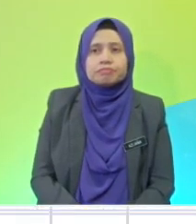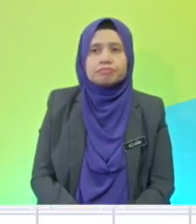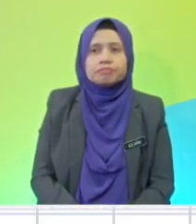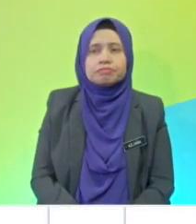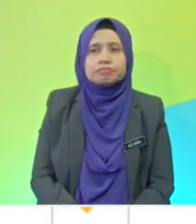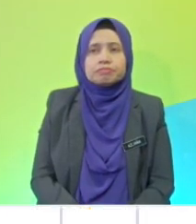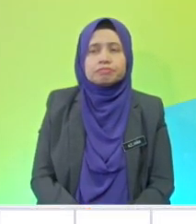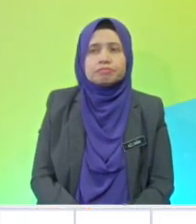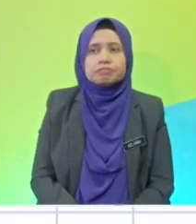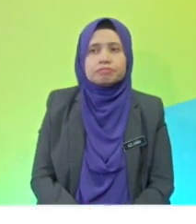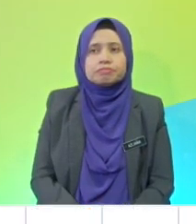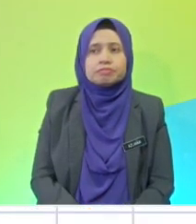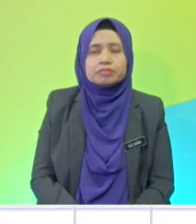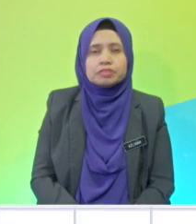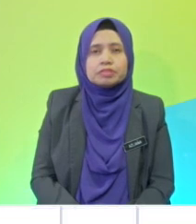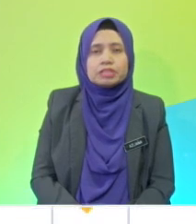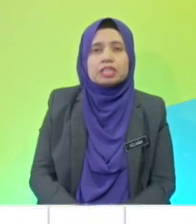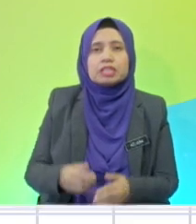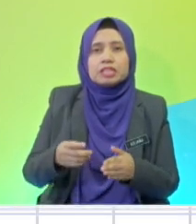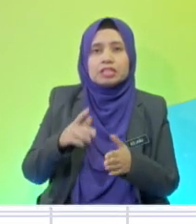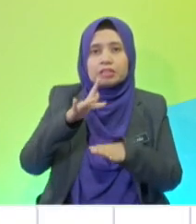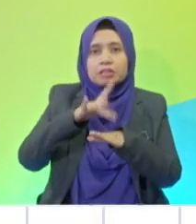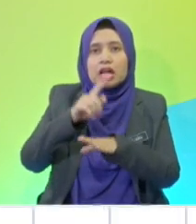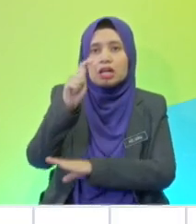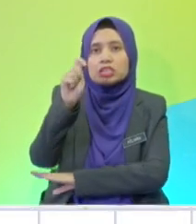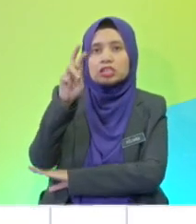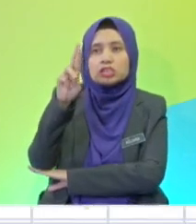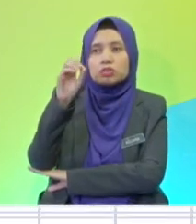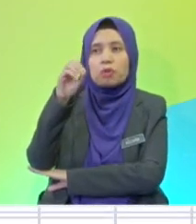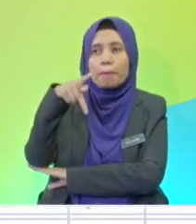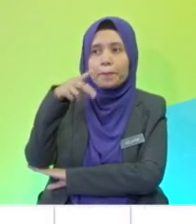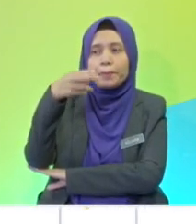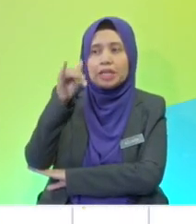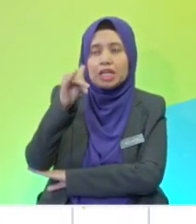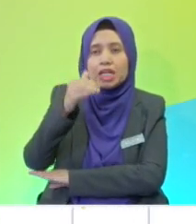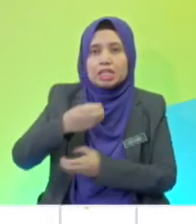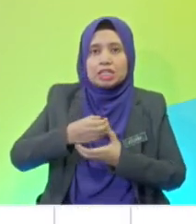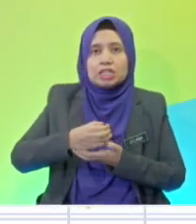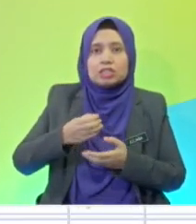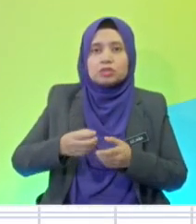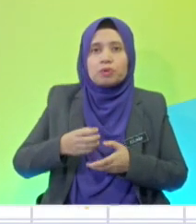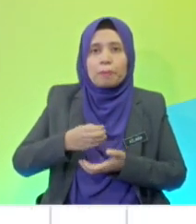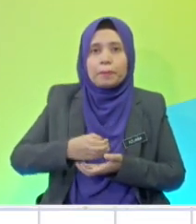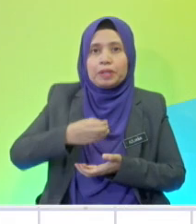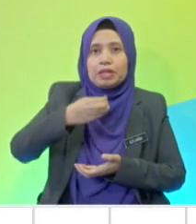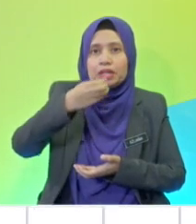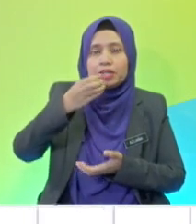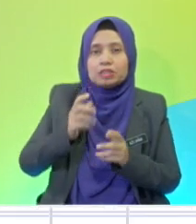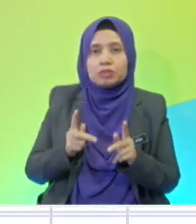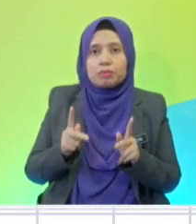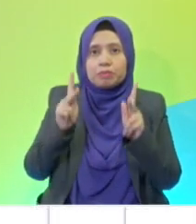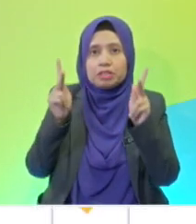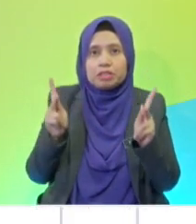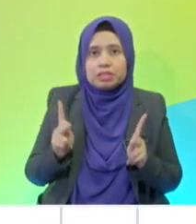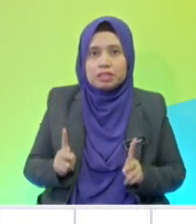A trophy. Yeah, it's a trophy. You are right. It's a trophy. You can put the item here. It's a trophy. So shall I place it Yeah, here? we can